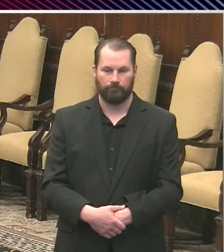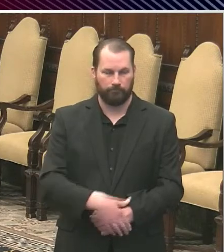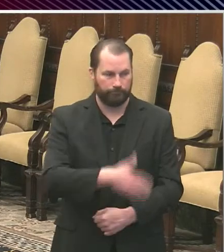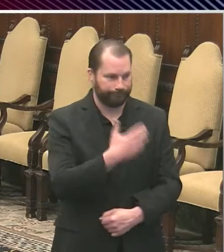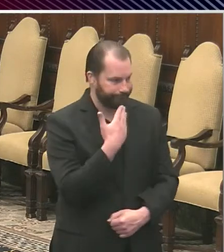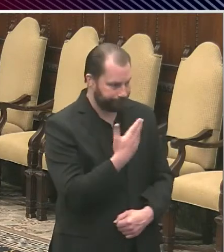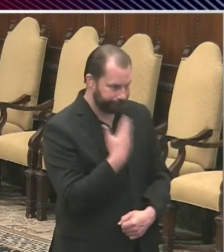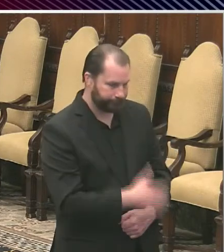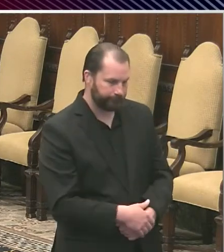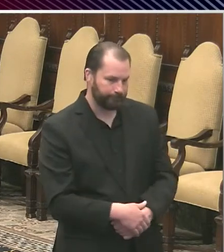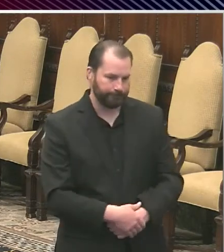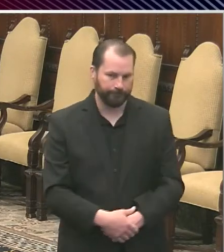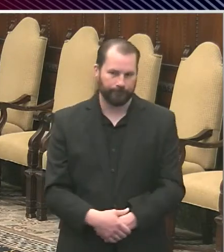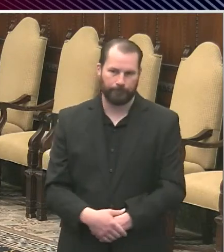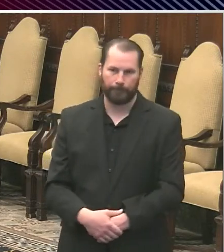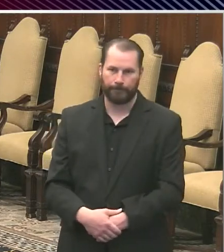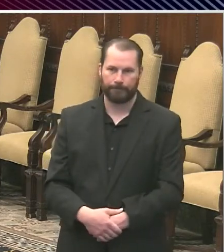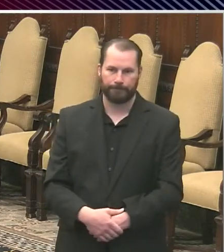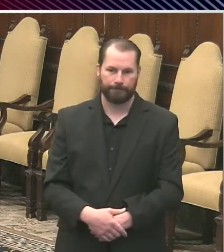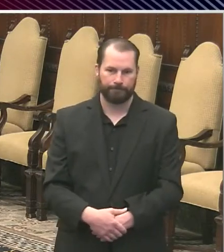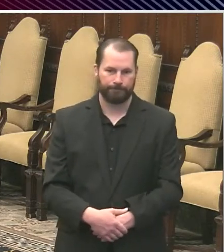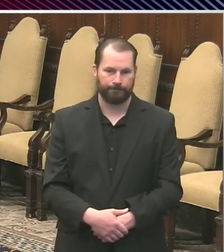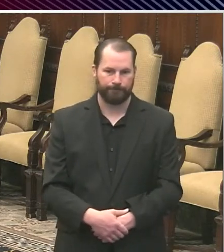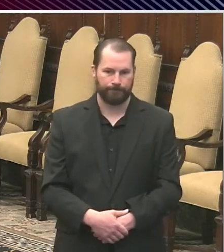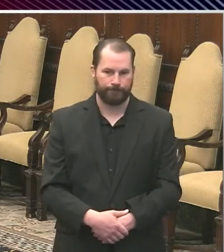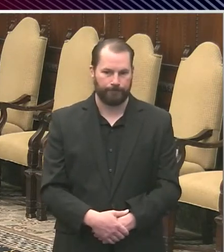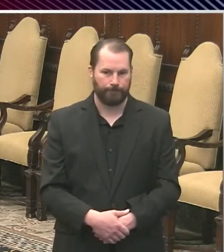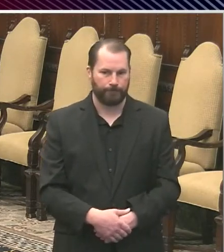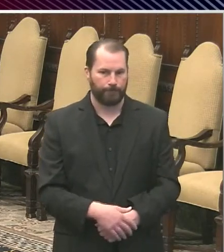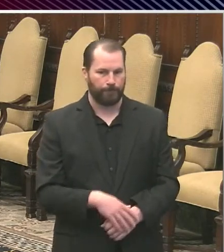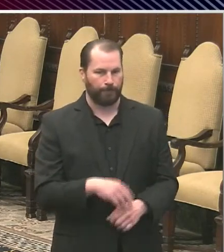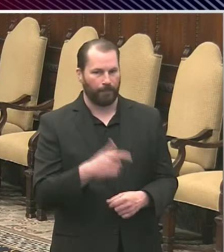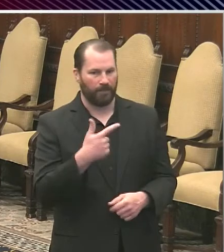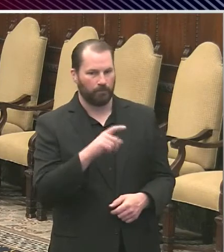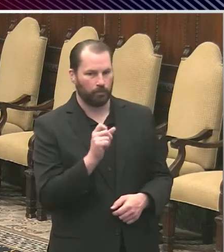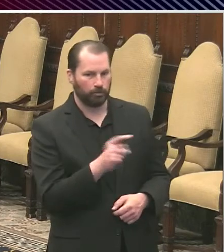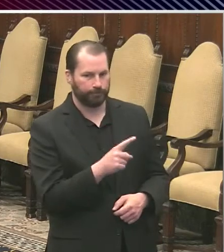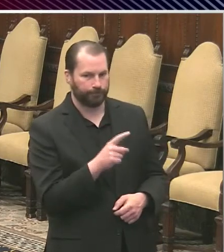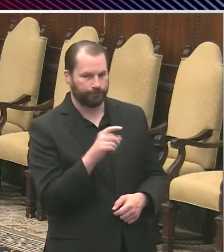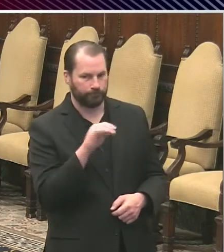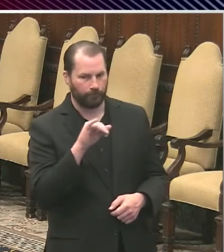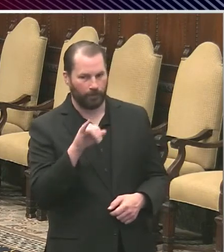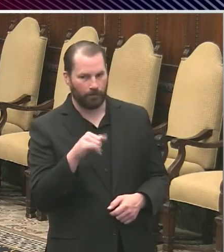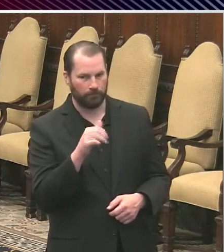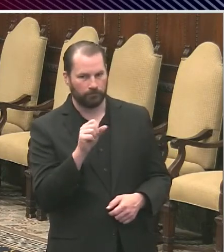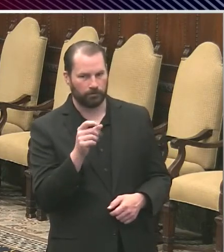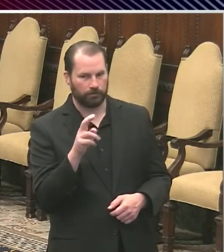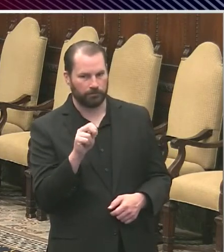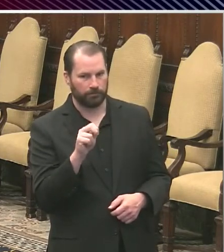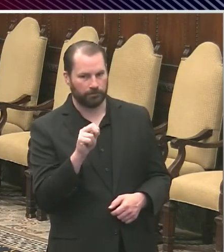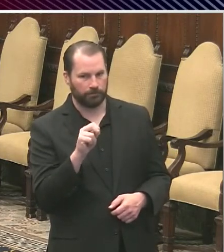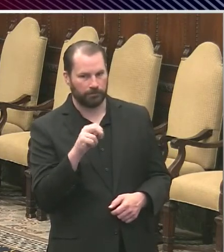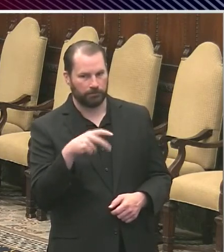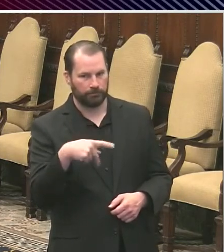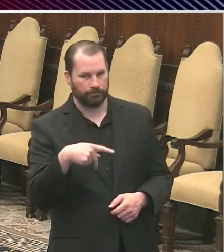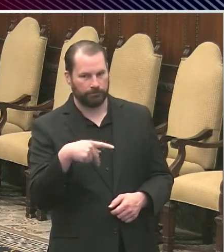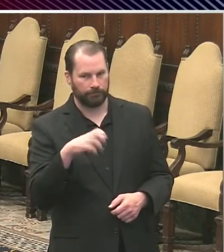all. Thank you. We're going to go to Jason Peters now with Philly Weekly. Jason?